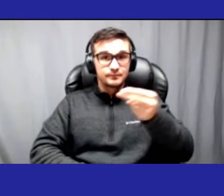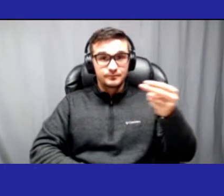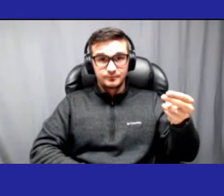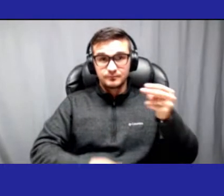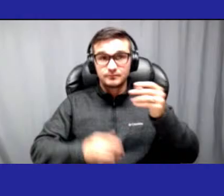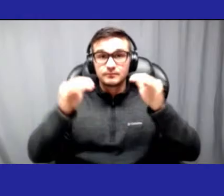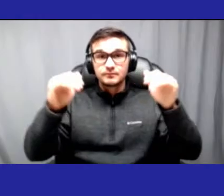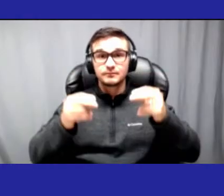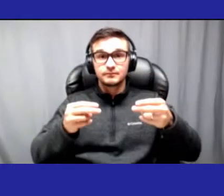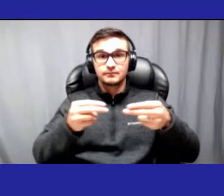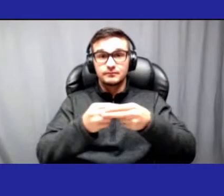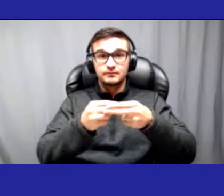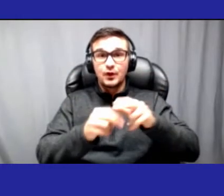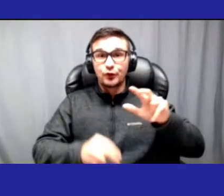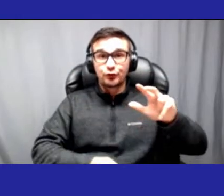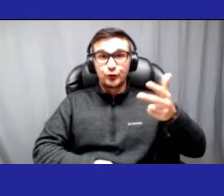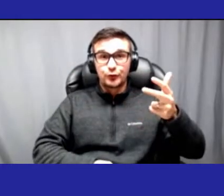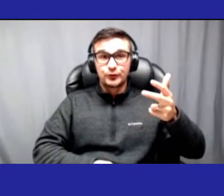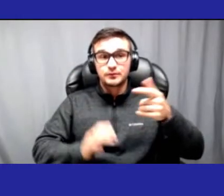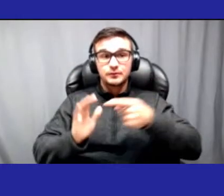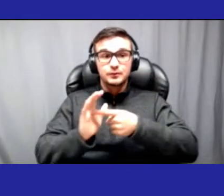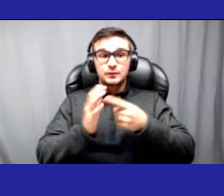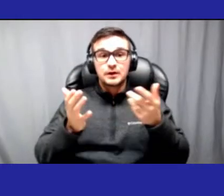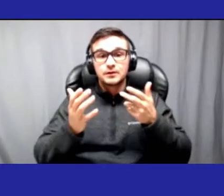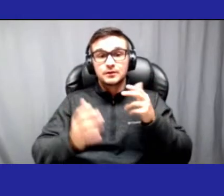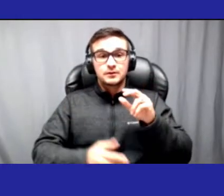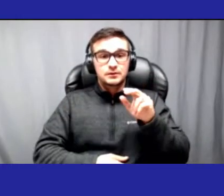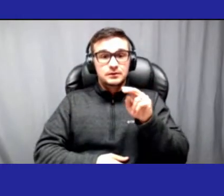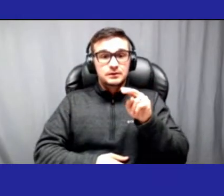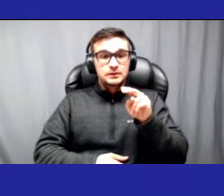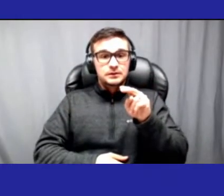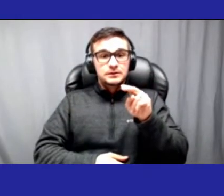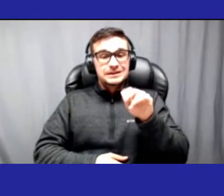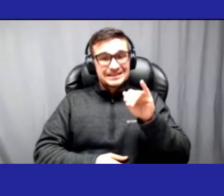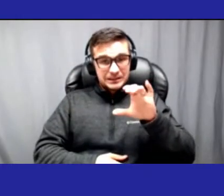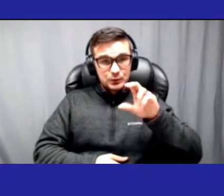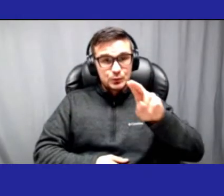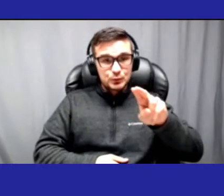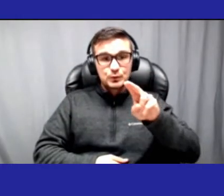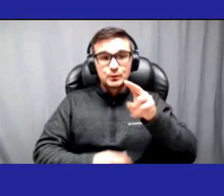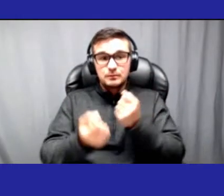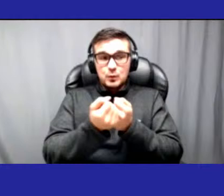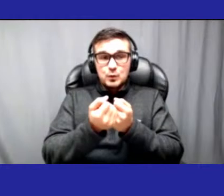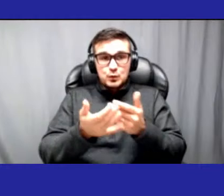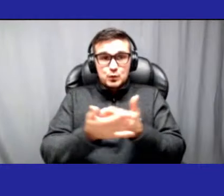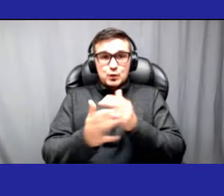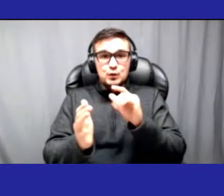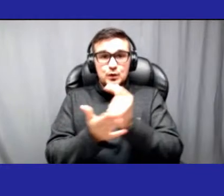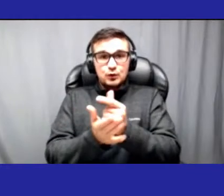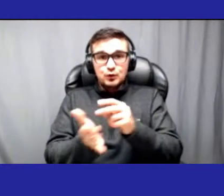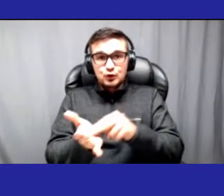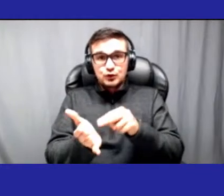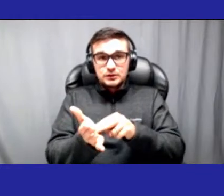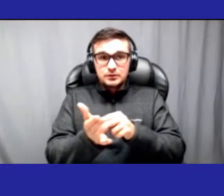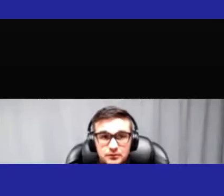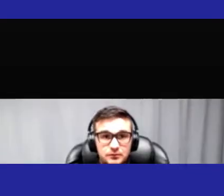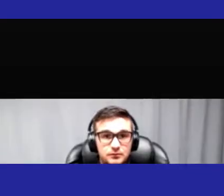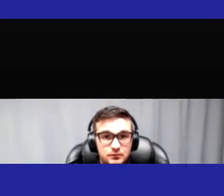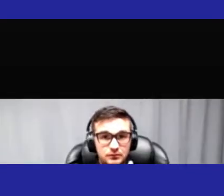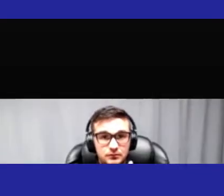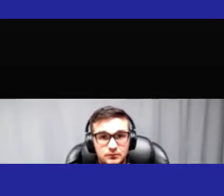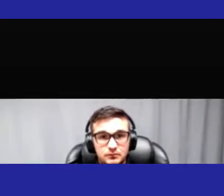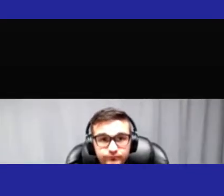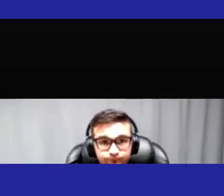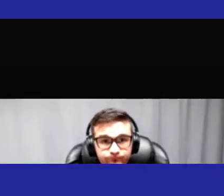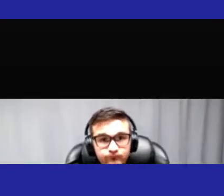highlight is our new neonatal intensive care fellowship program to support new graduate nurses interested in working in the neonatal ICU. This is a